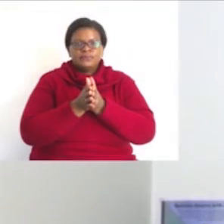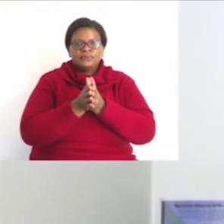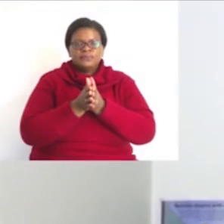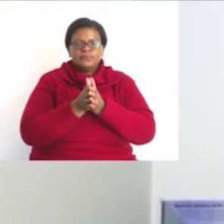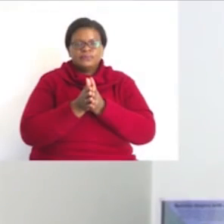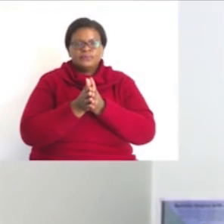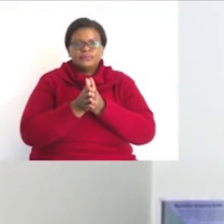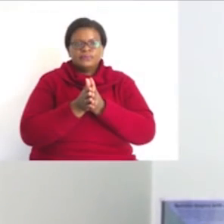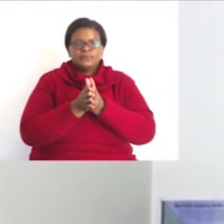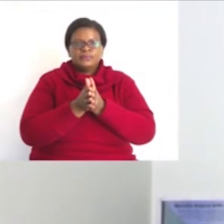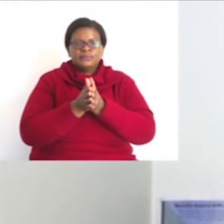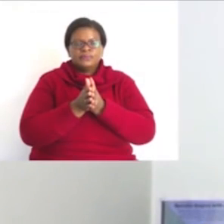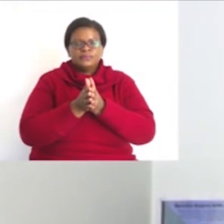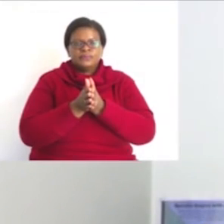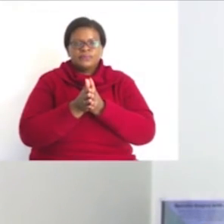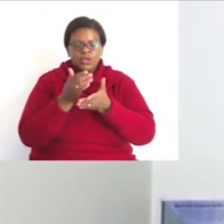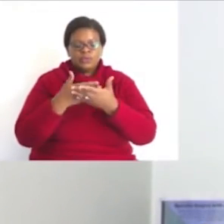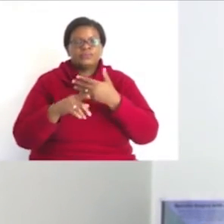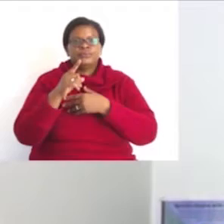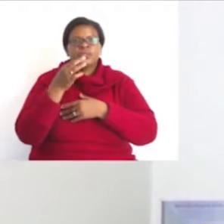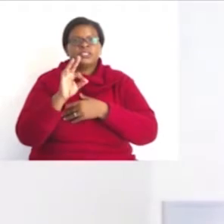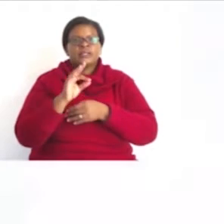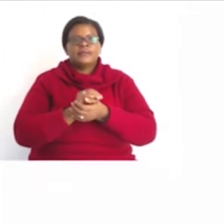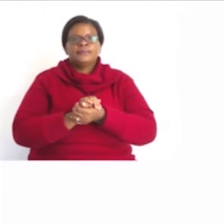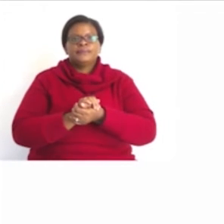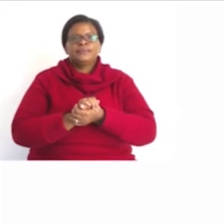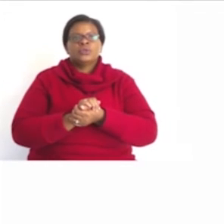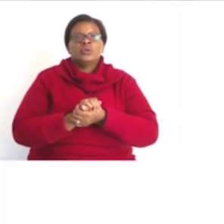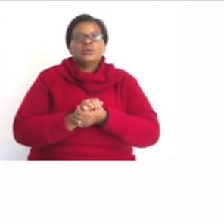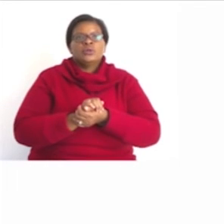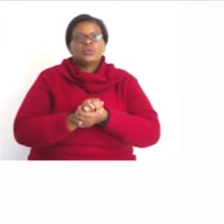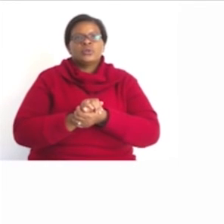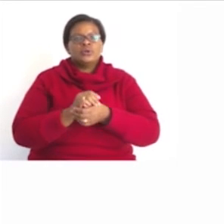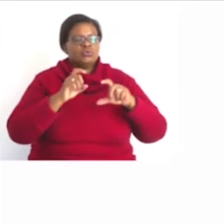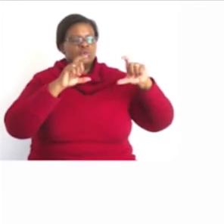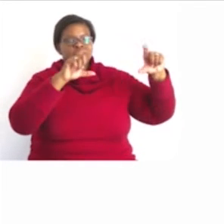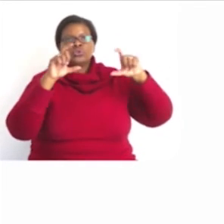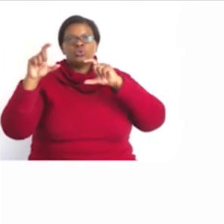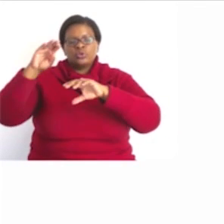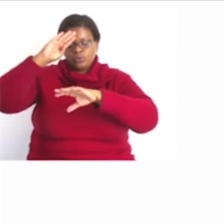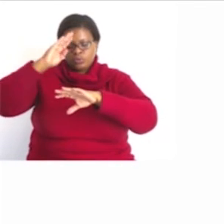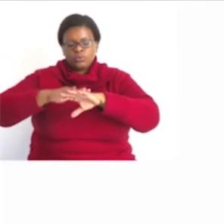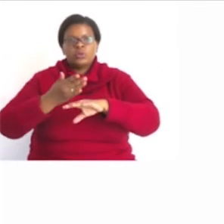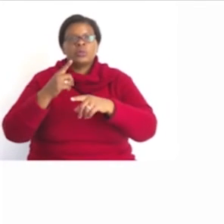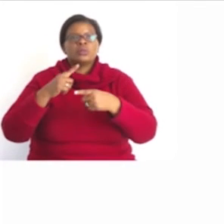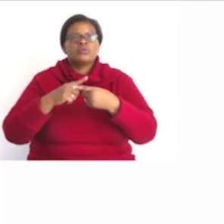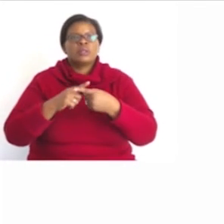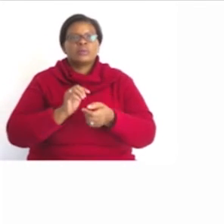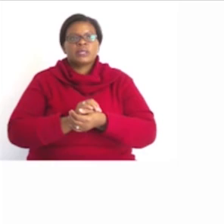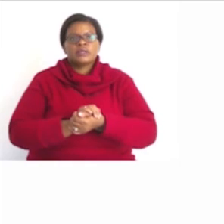Boys and girls, let's go on page 9. Hands-on math with associative property of